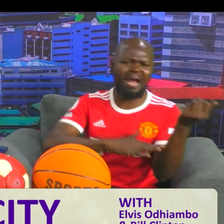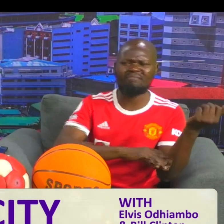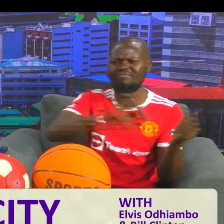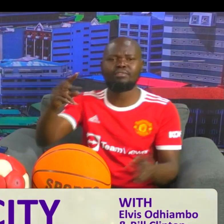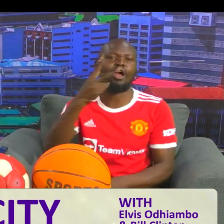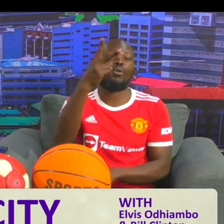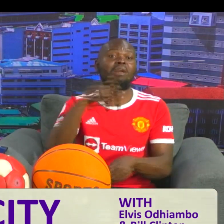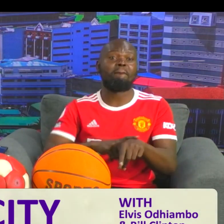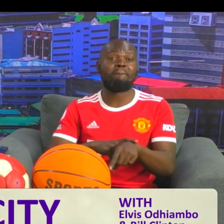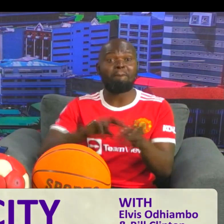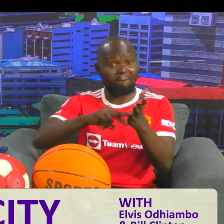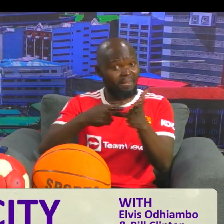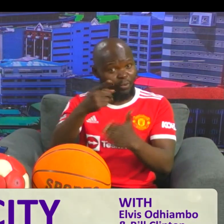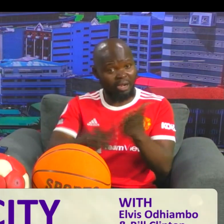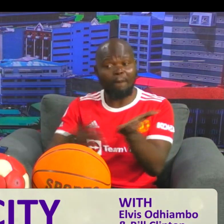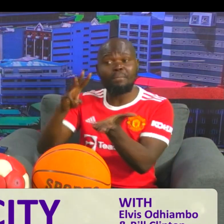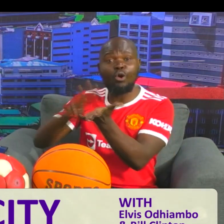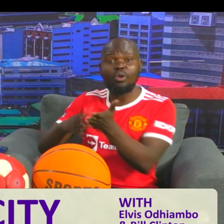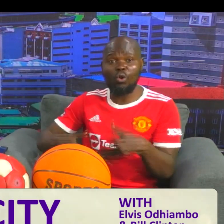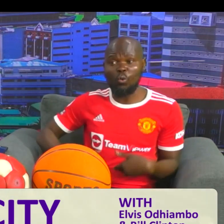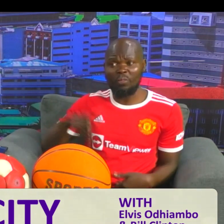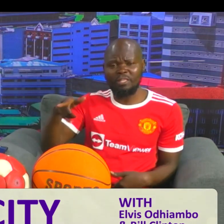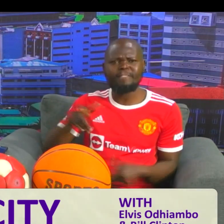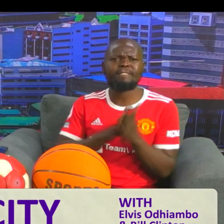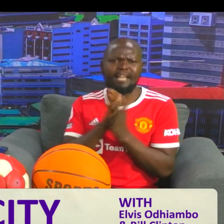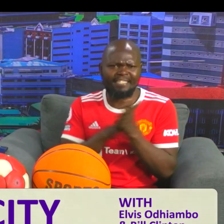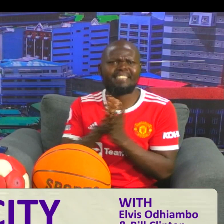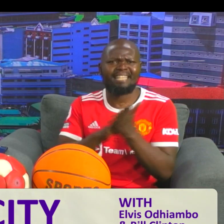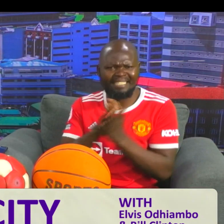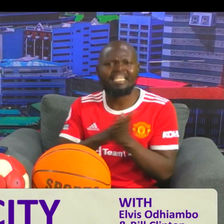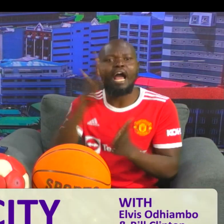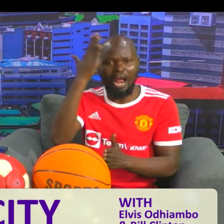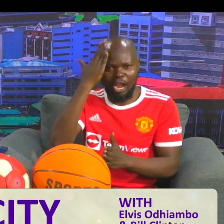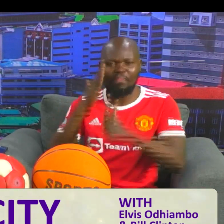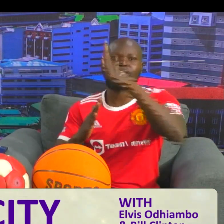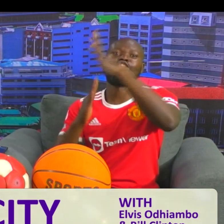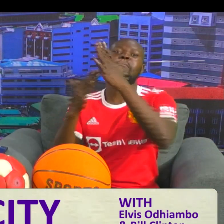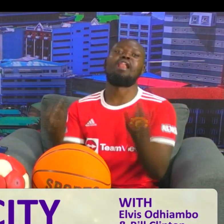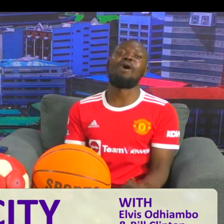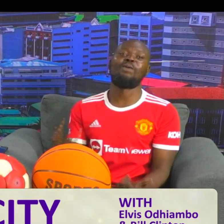have, lost heart. So I think Migori